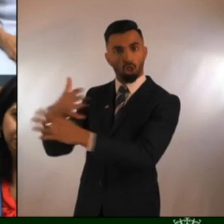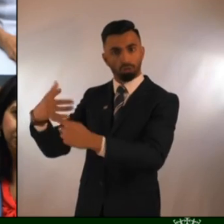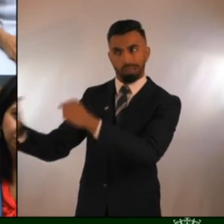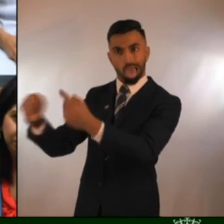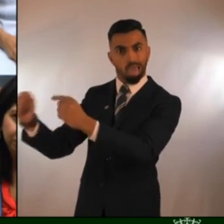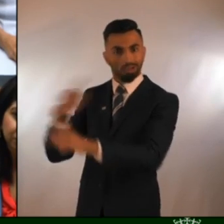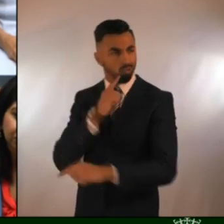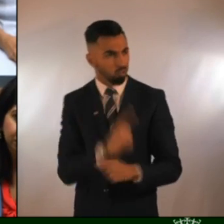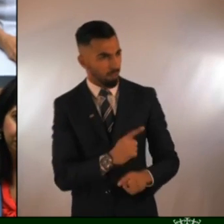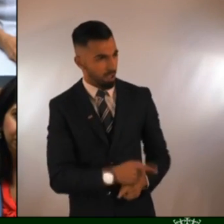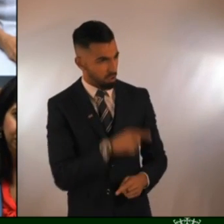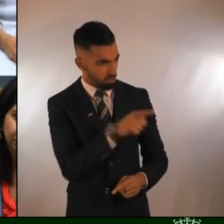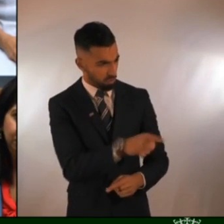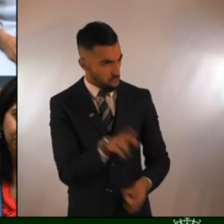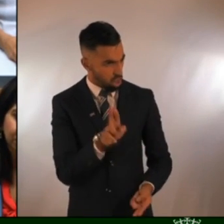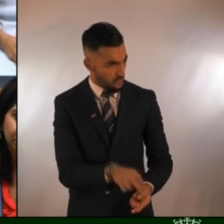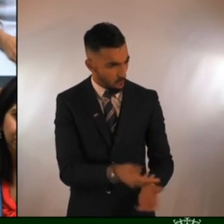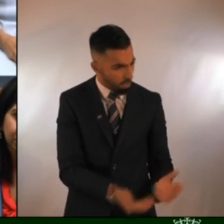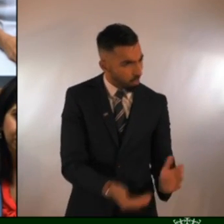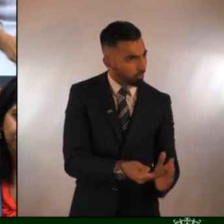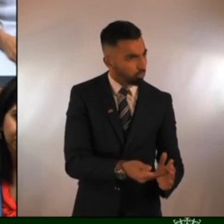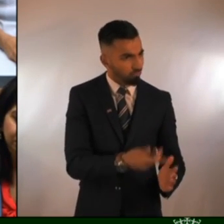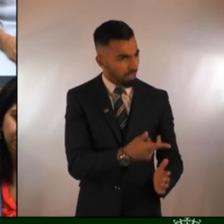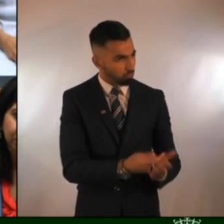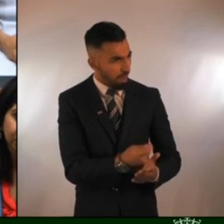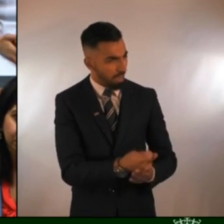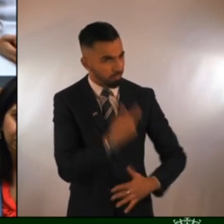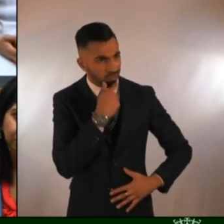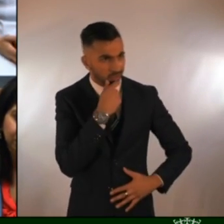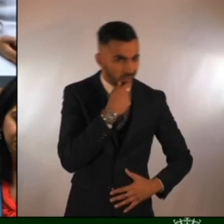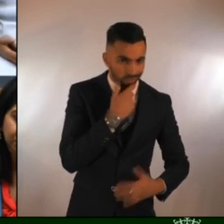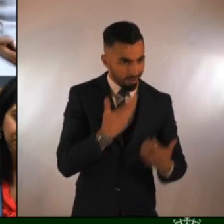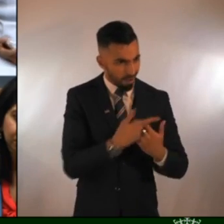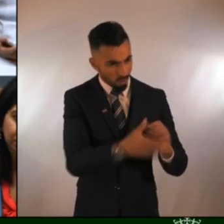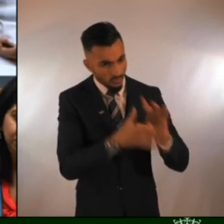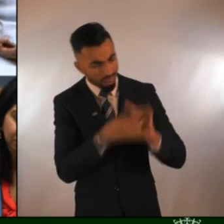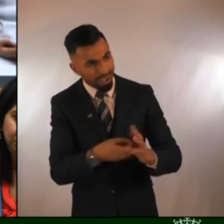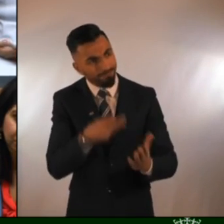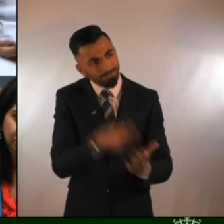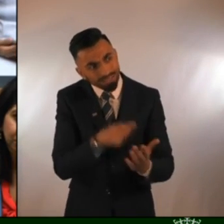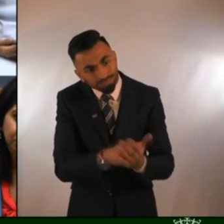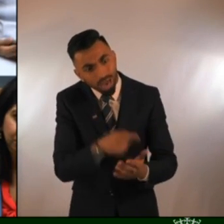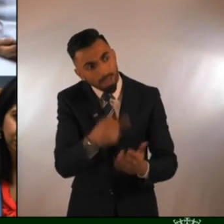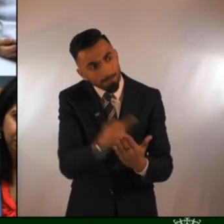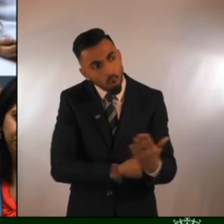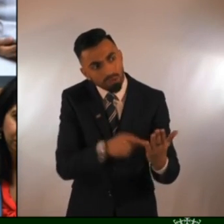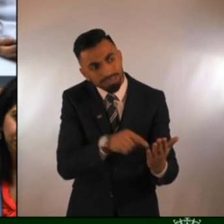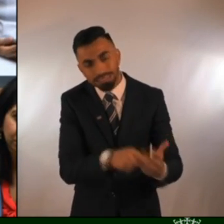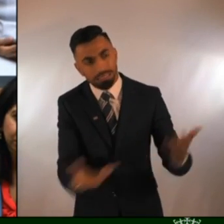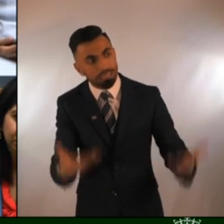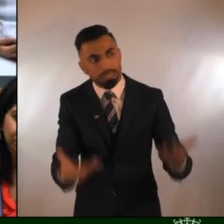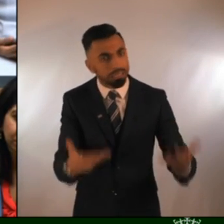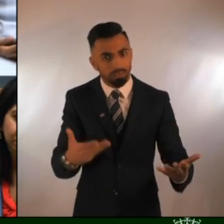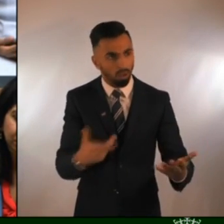strategy, about the case for fiscal policy to play a more active role in stabilising the economy, and about the best ways to